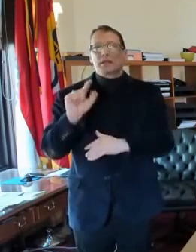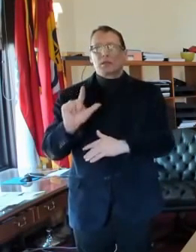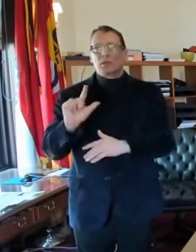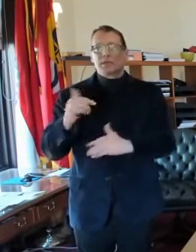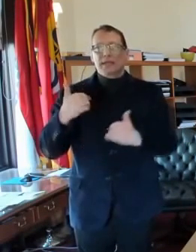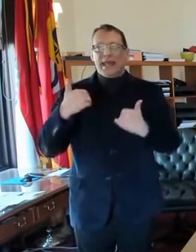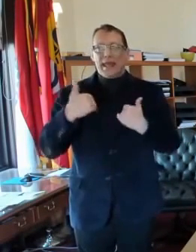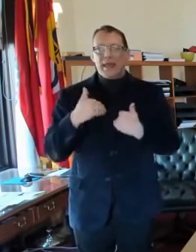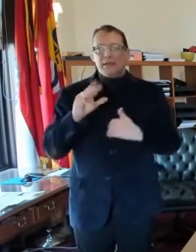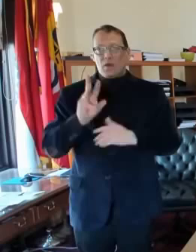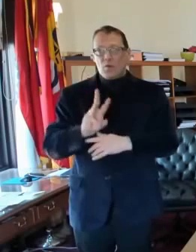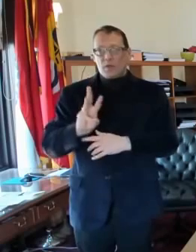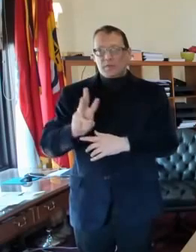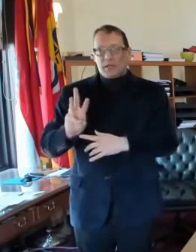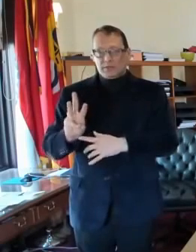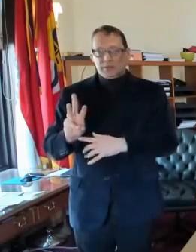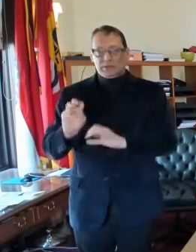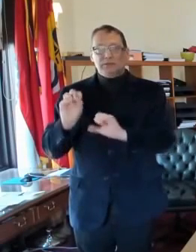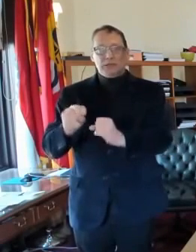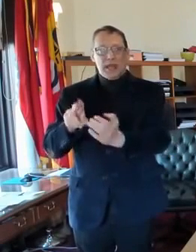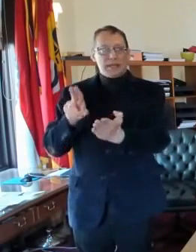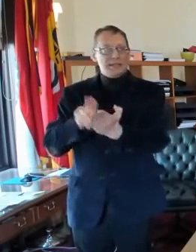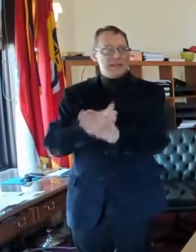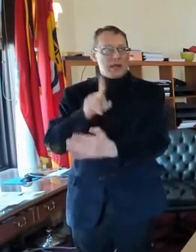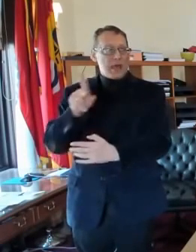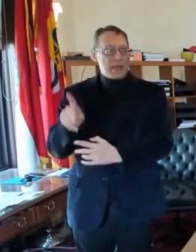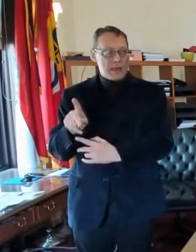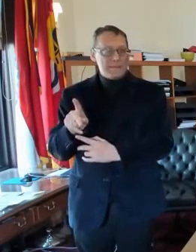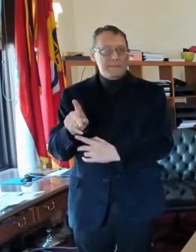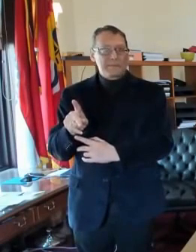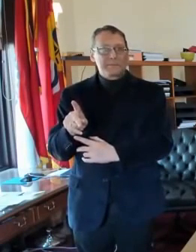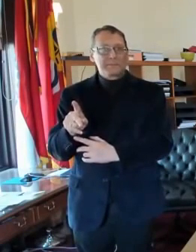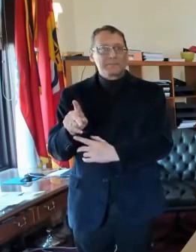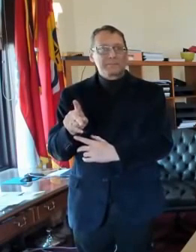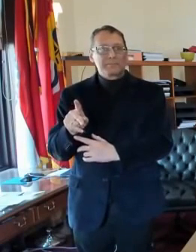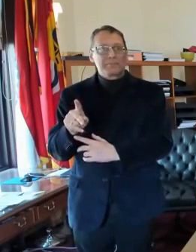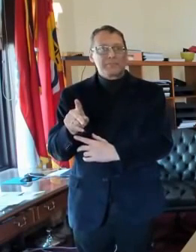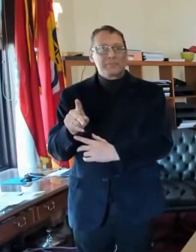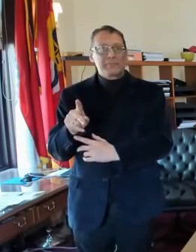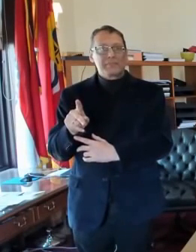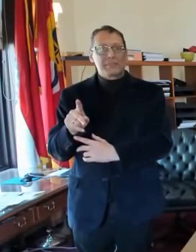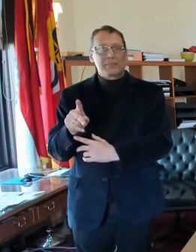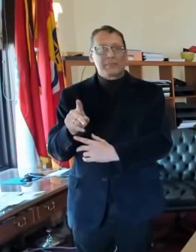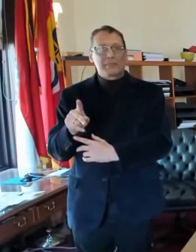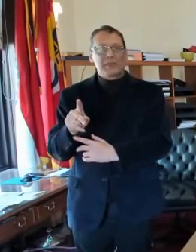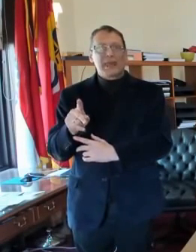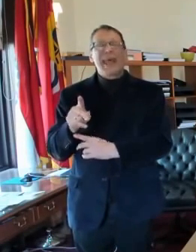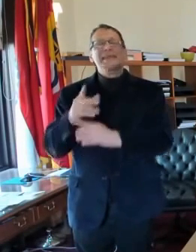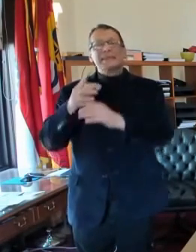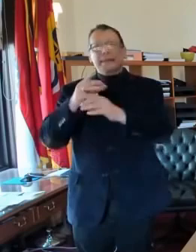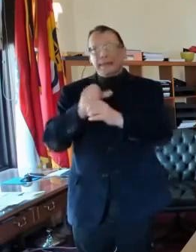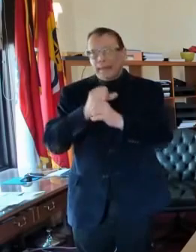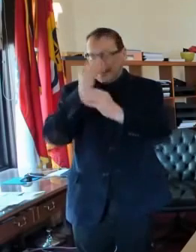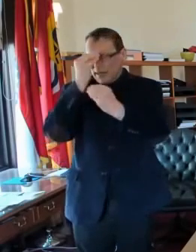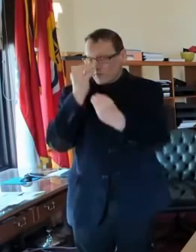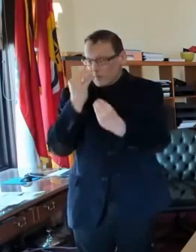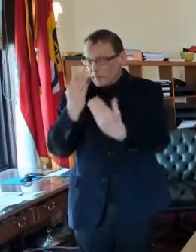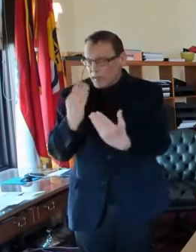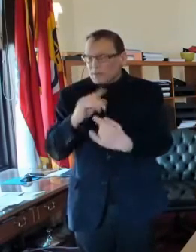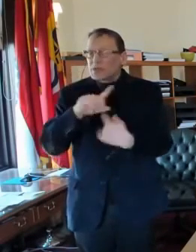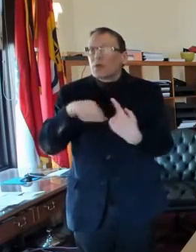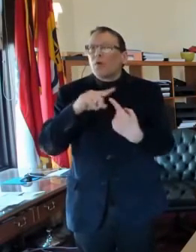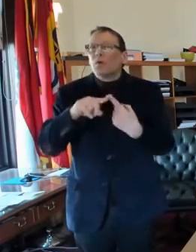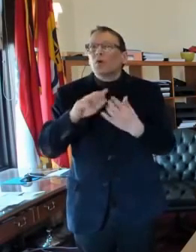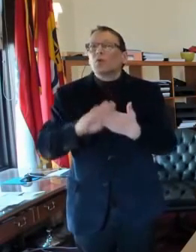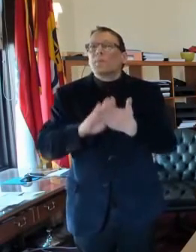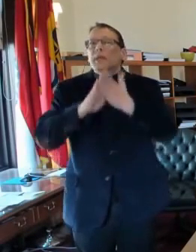a site where you can sign up. It's really a sign up to get information about when you might become